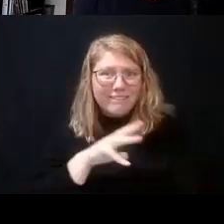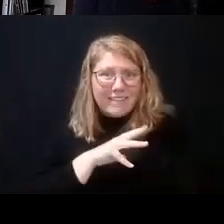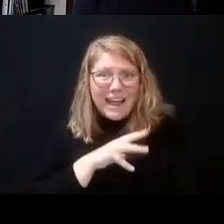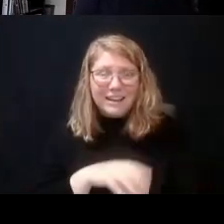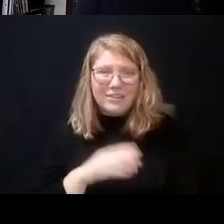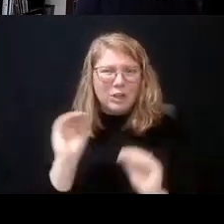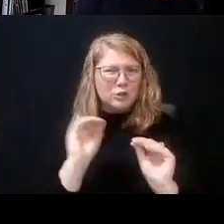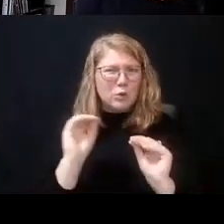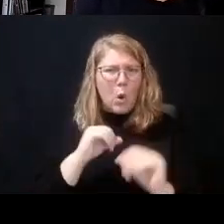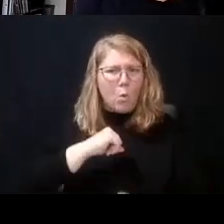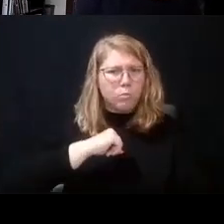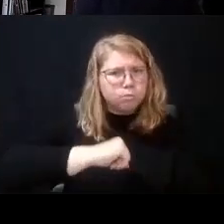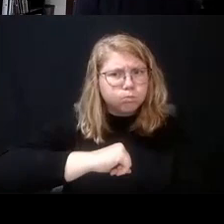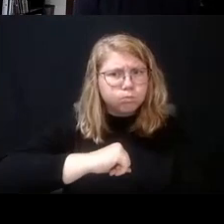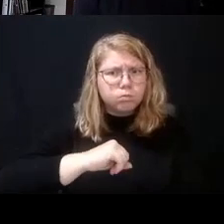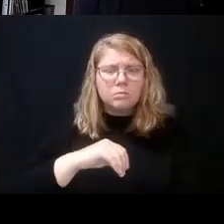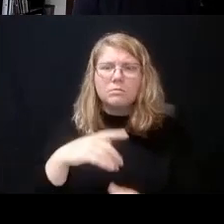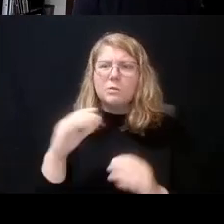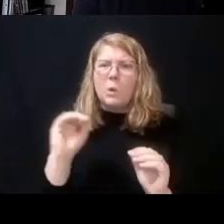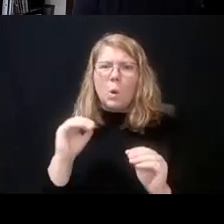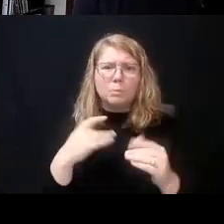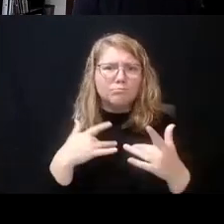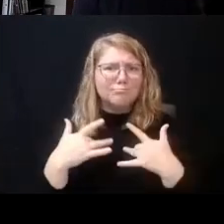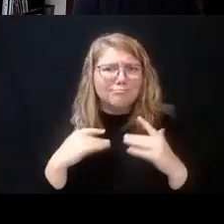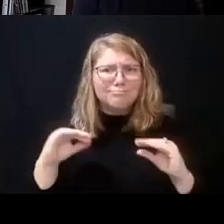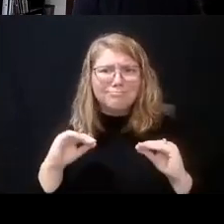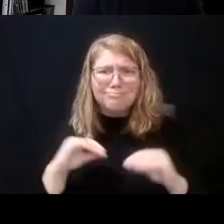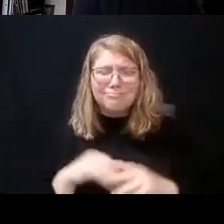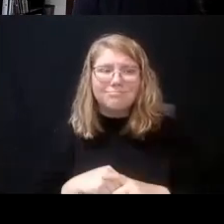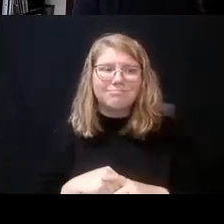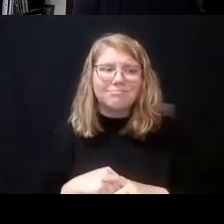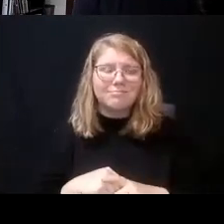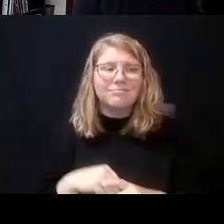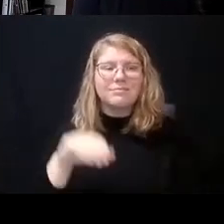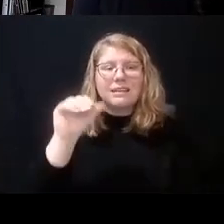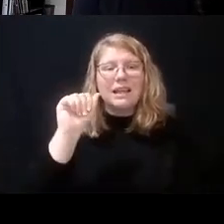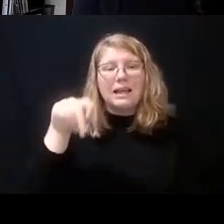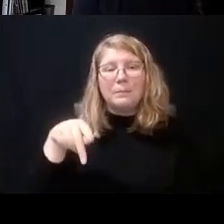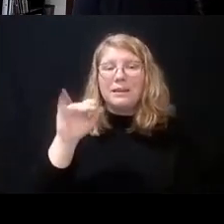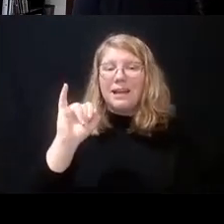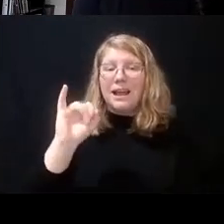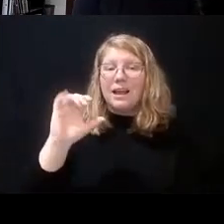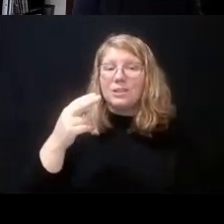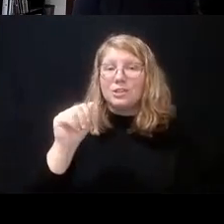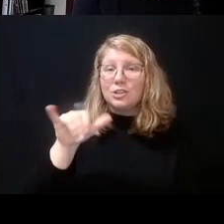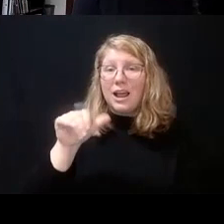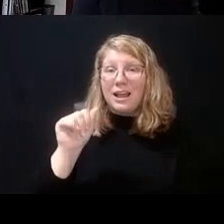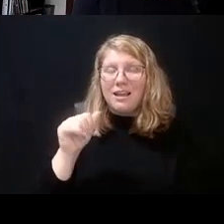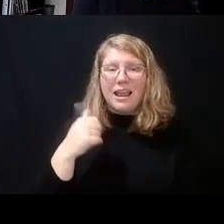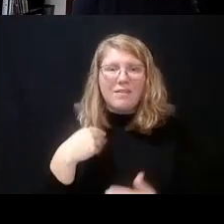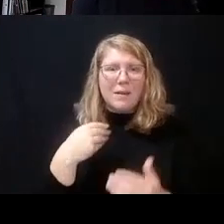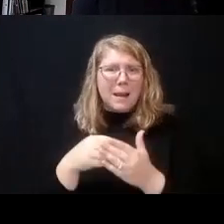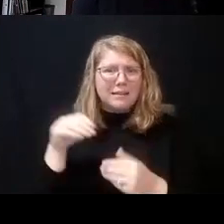any pushback from any funder. So, you know, API Chaya has money coming in from the city, from